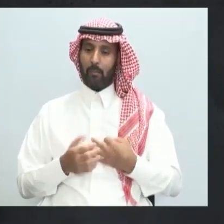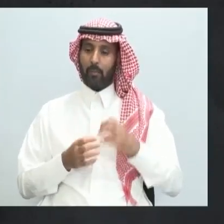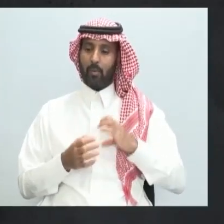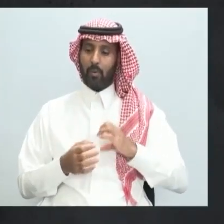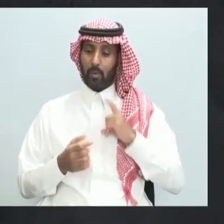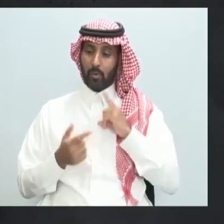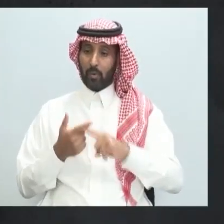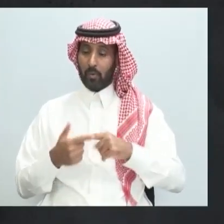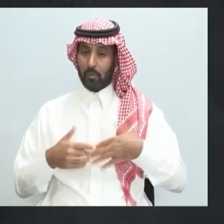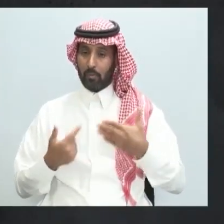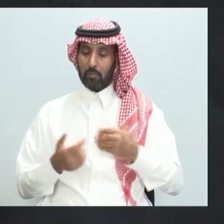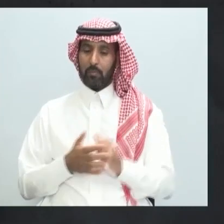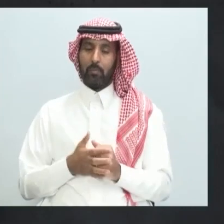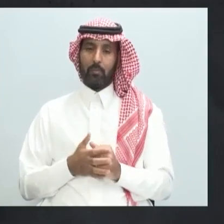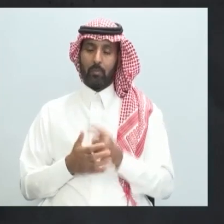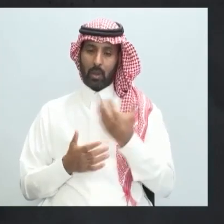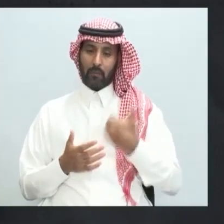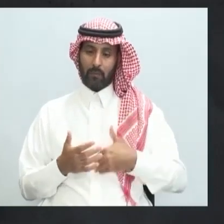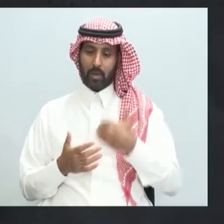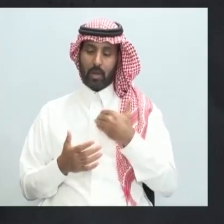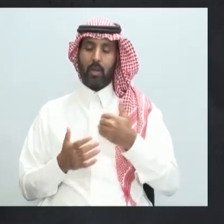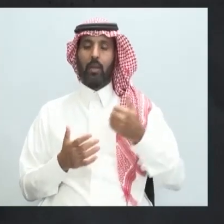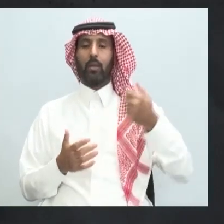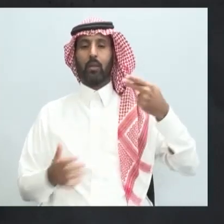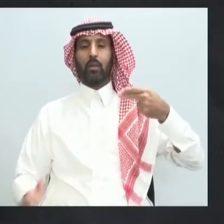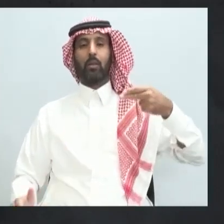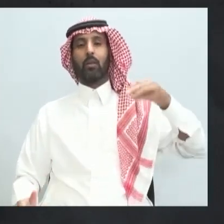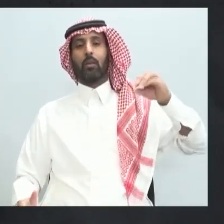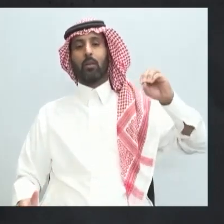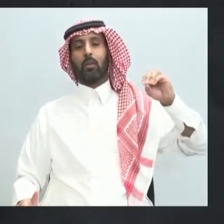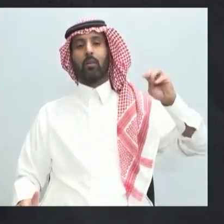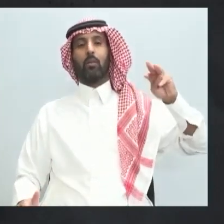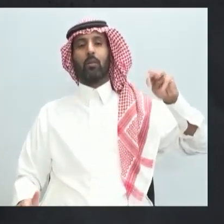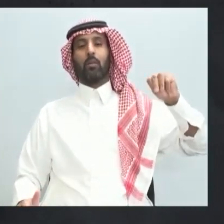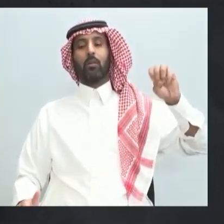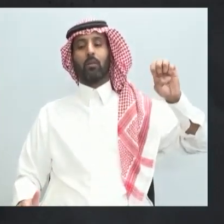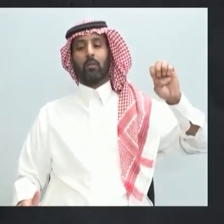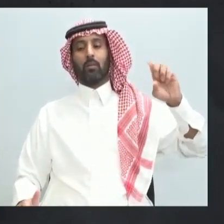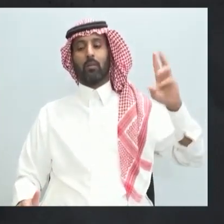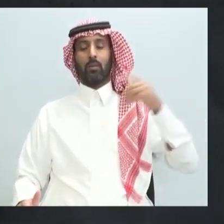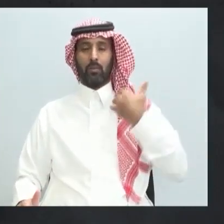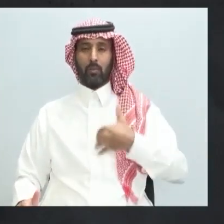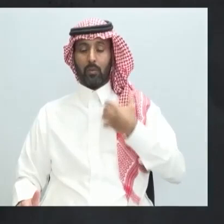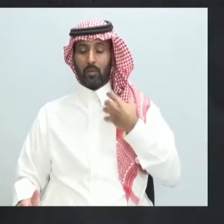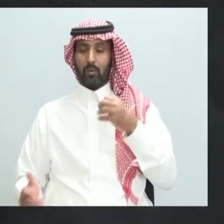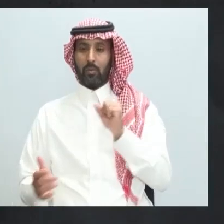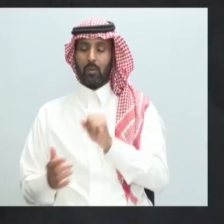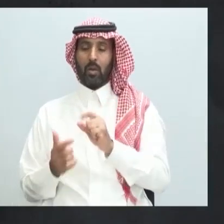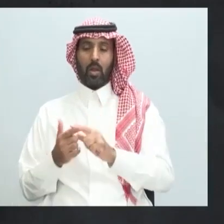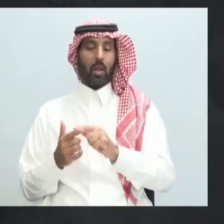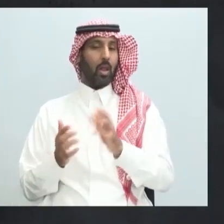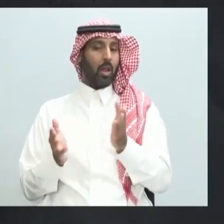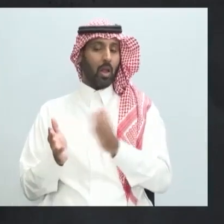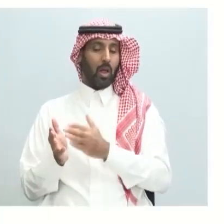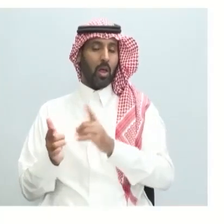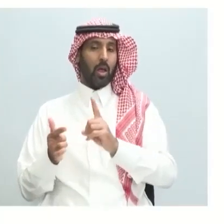home. So a home is a feeling of a feeling that you belong there. But a house is just